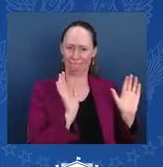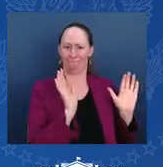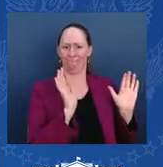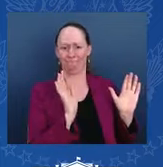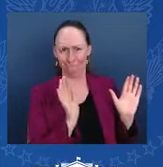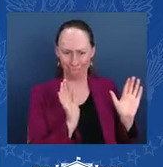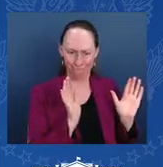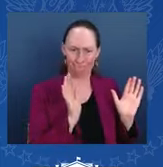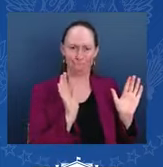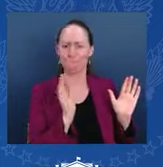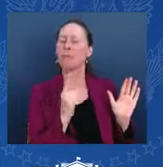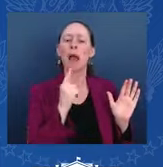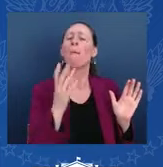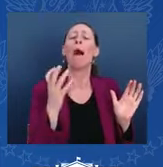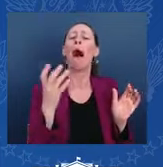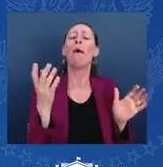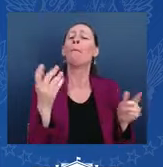a concept of a plan.